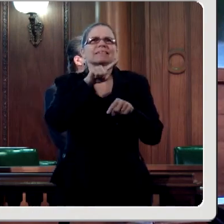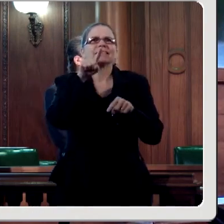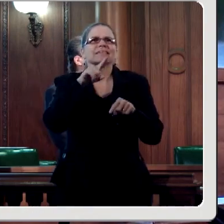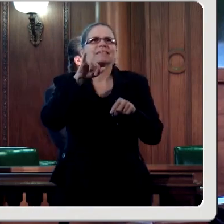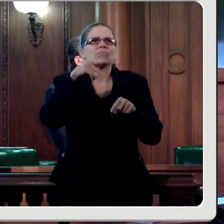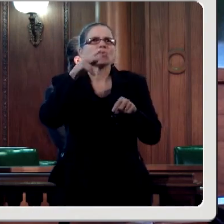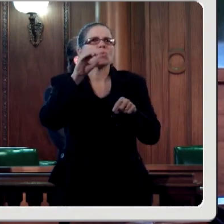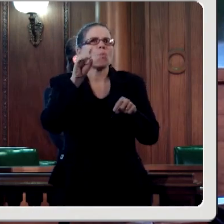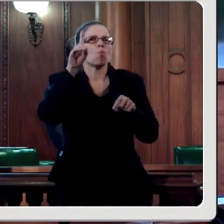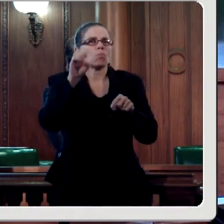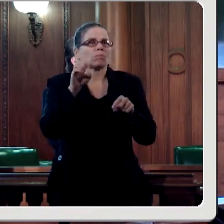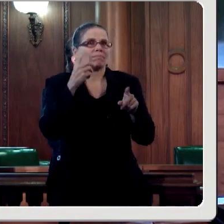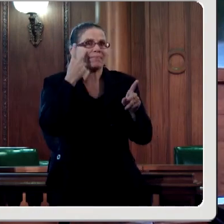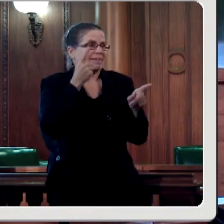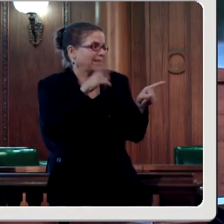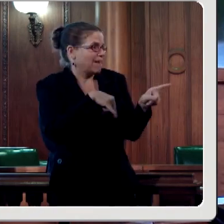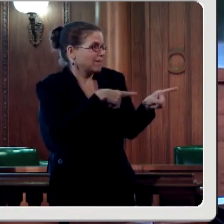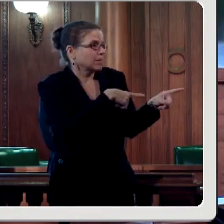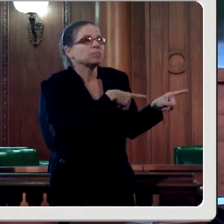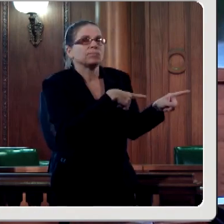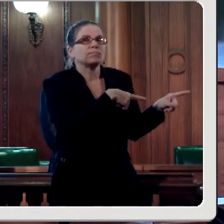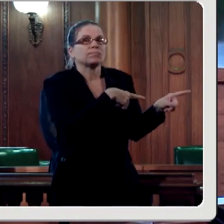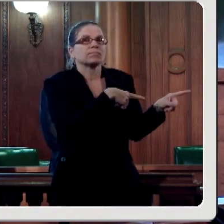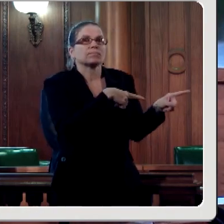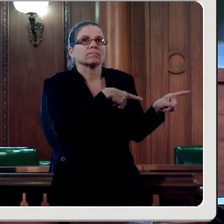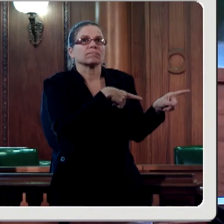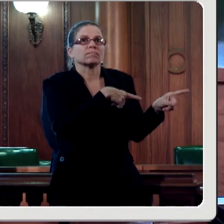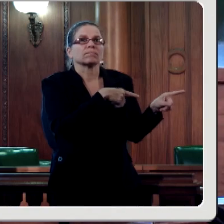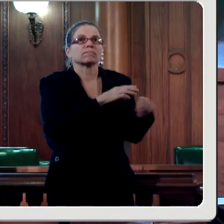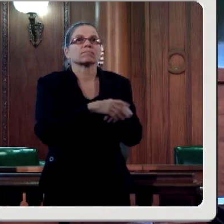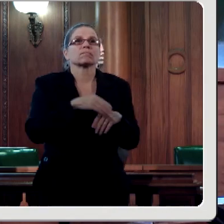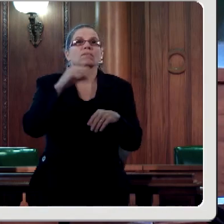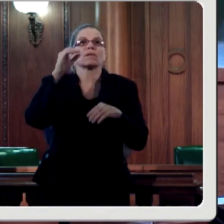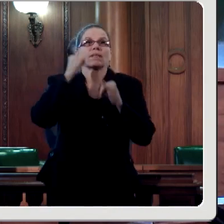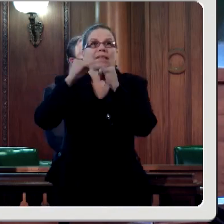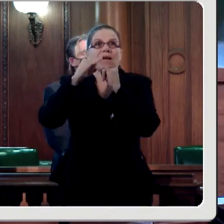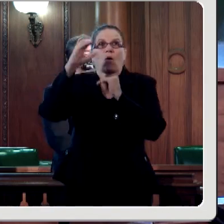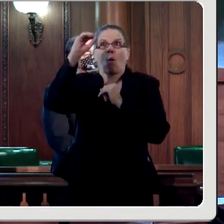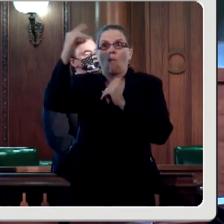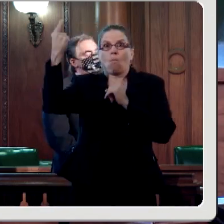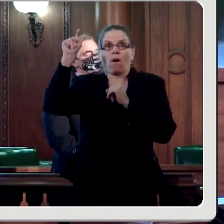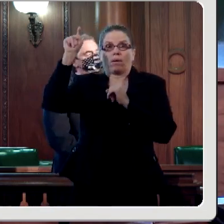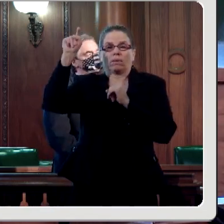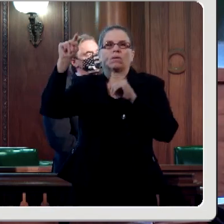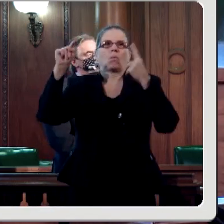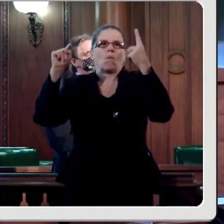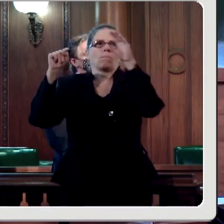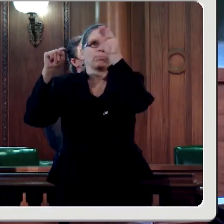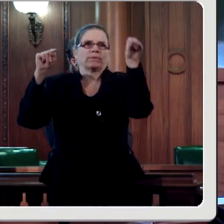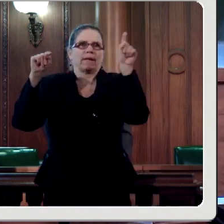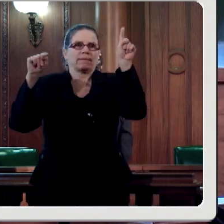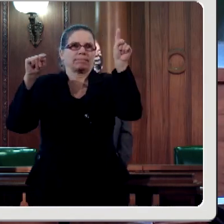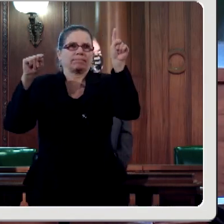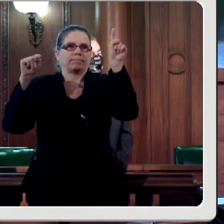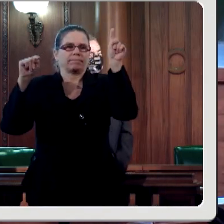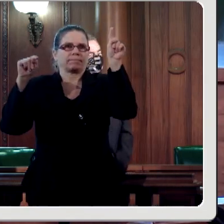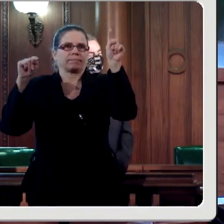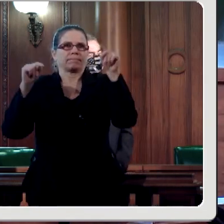All right, Dana. So 01101 is 1% of the cases that we're